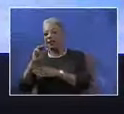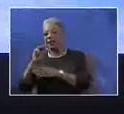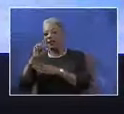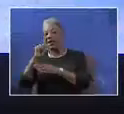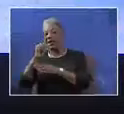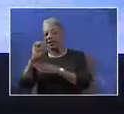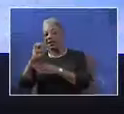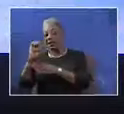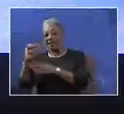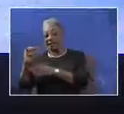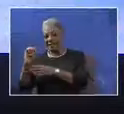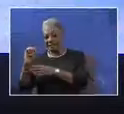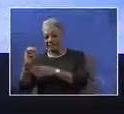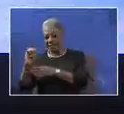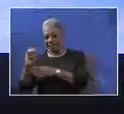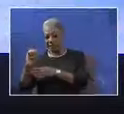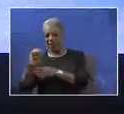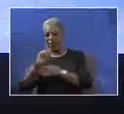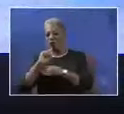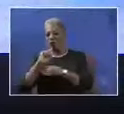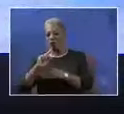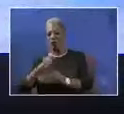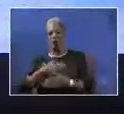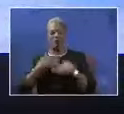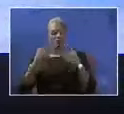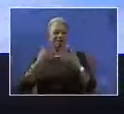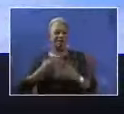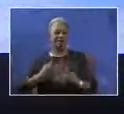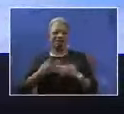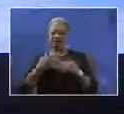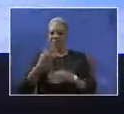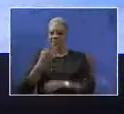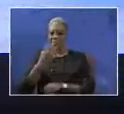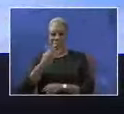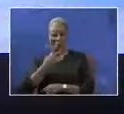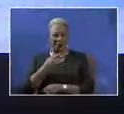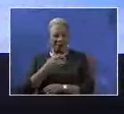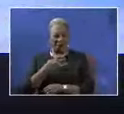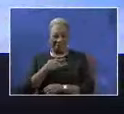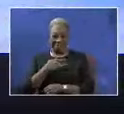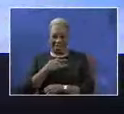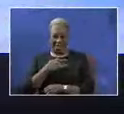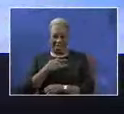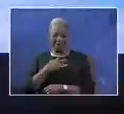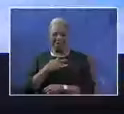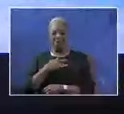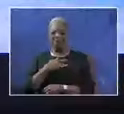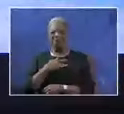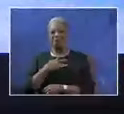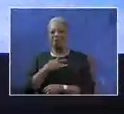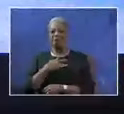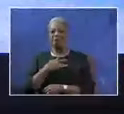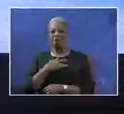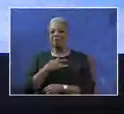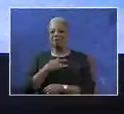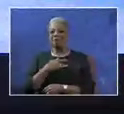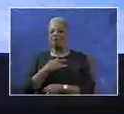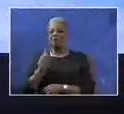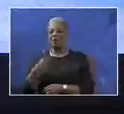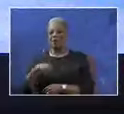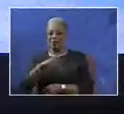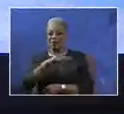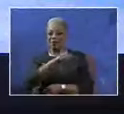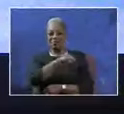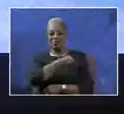Lee has her hand in so much at St. Stephen Church, and I can just hear her now, oh, Pastor, you don't have to do that. You don't have to say that. Yes, we do have to say that to